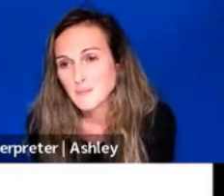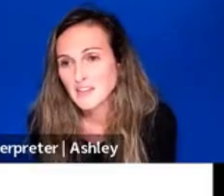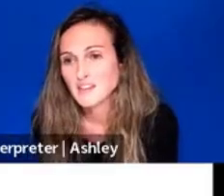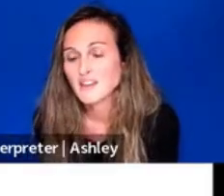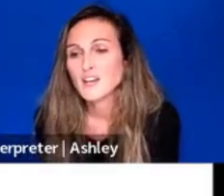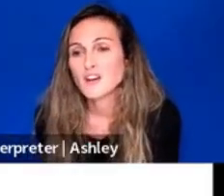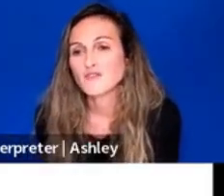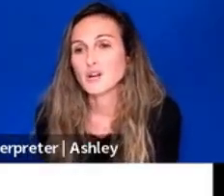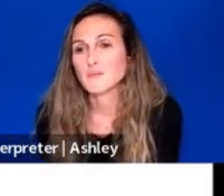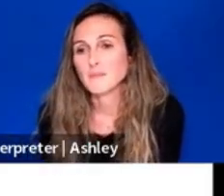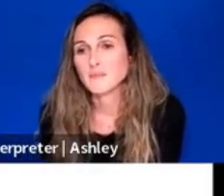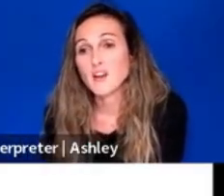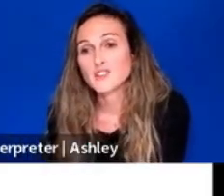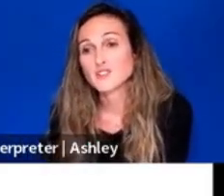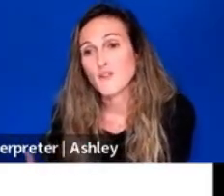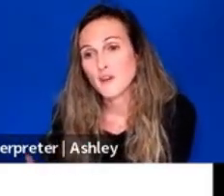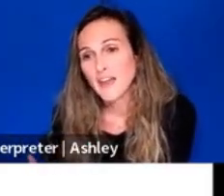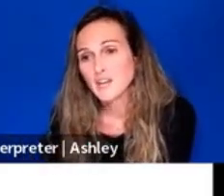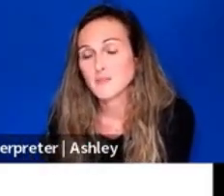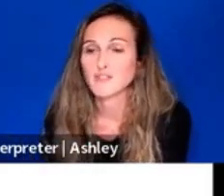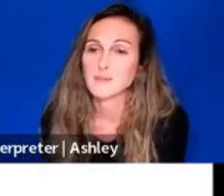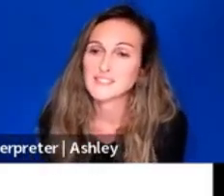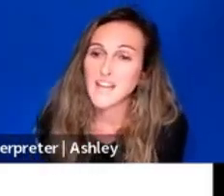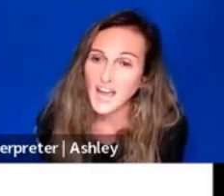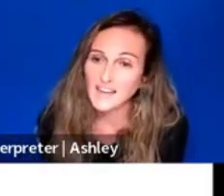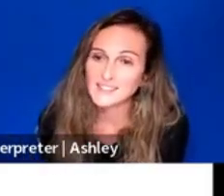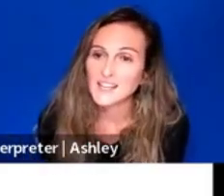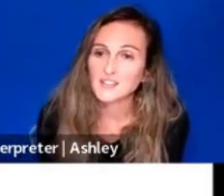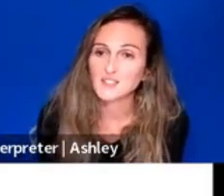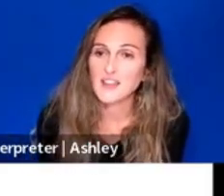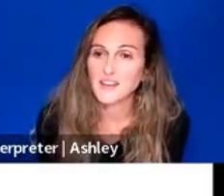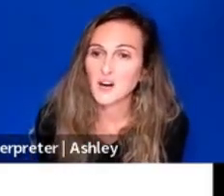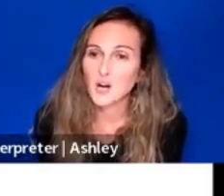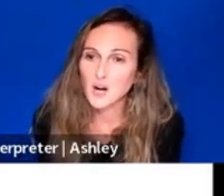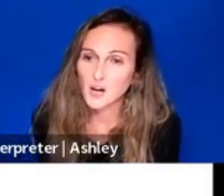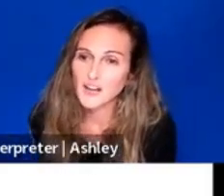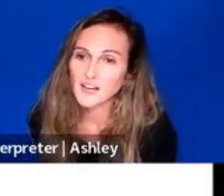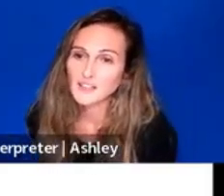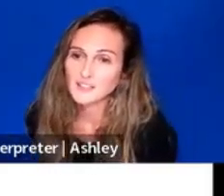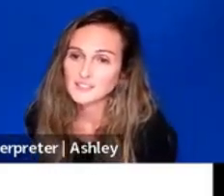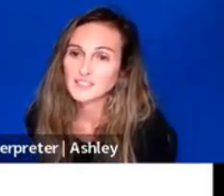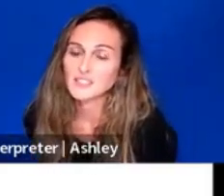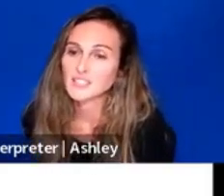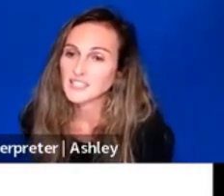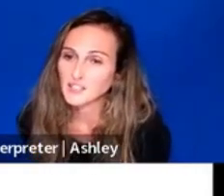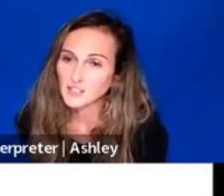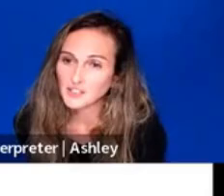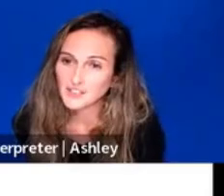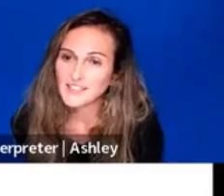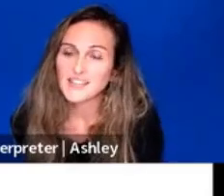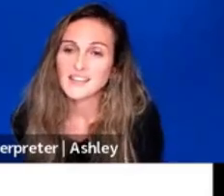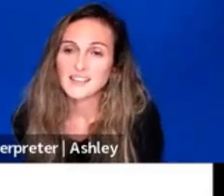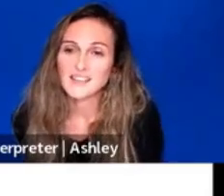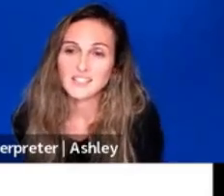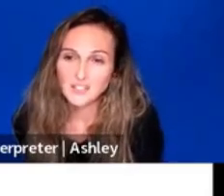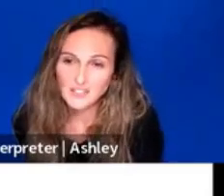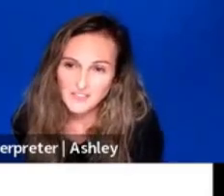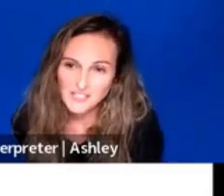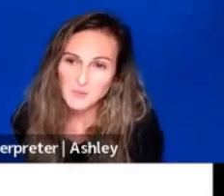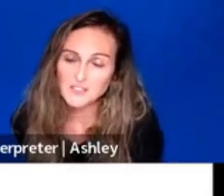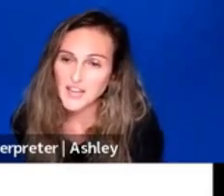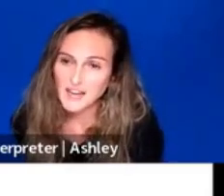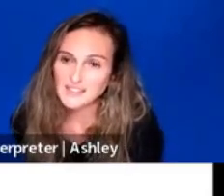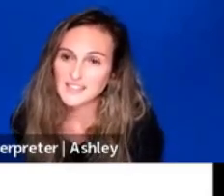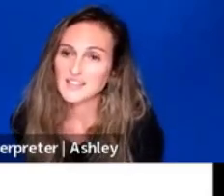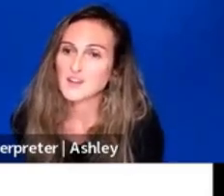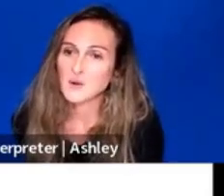light coming in from not just overhead, but from the sides, so that there are clearly